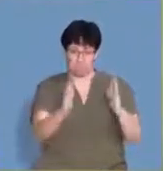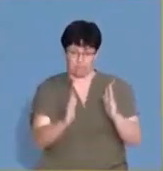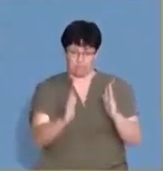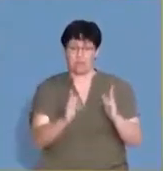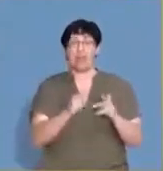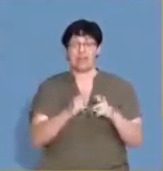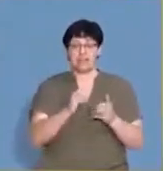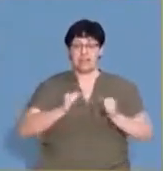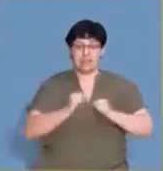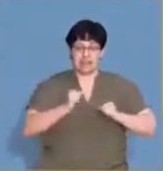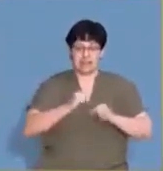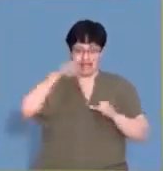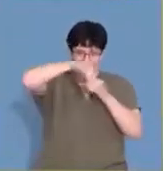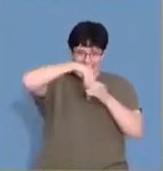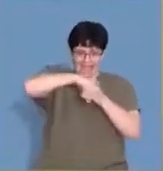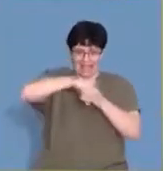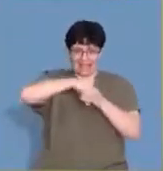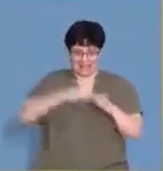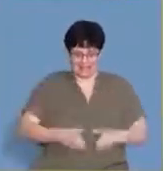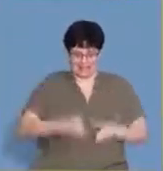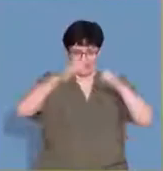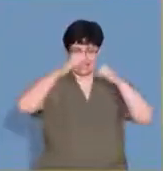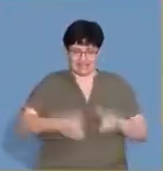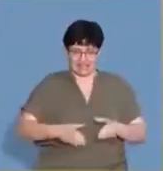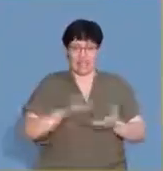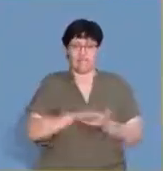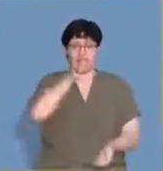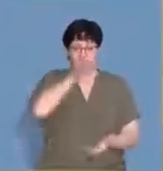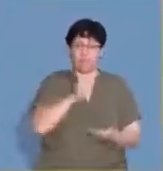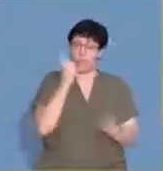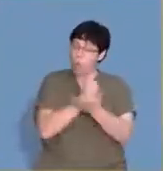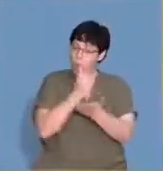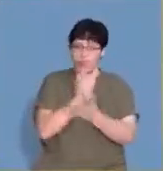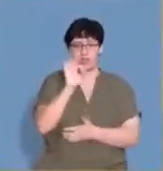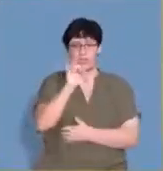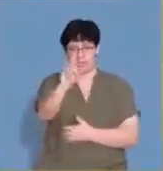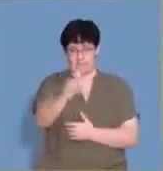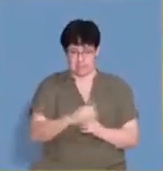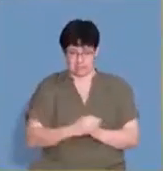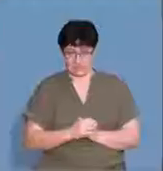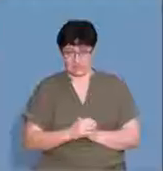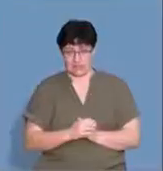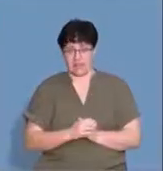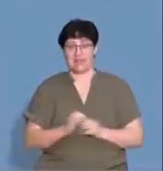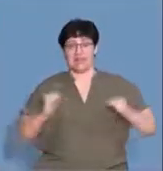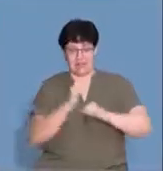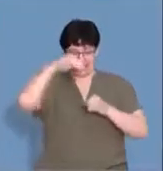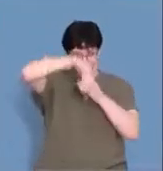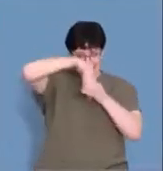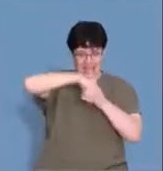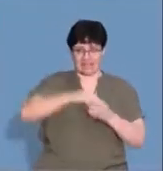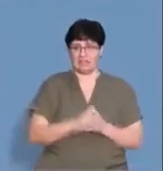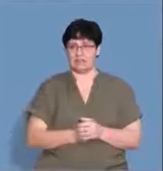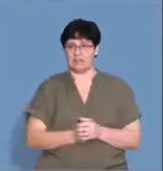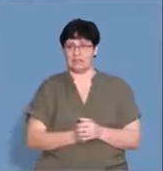and it is the space inside the shape. So volume is always 3 dimensions and it's the space inside.